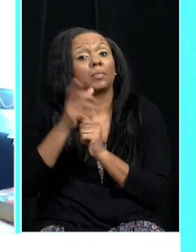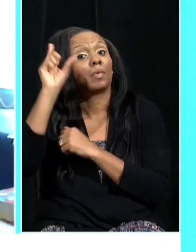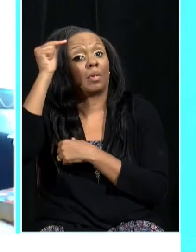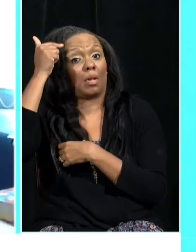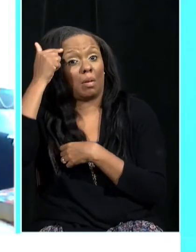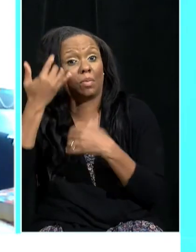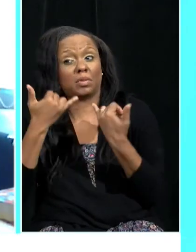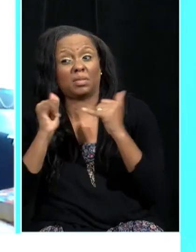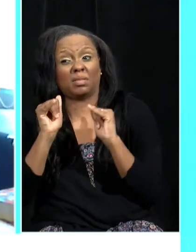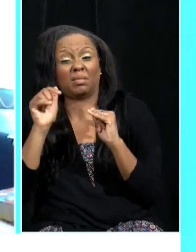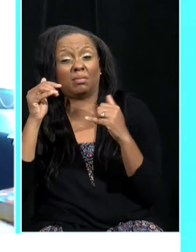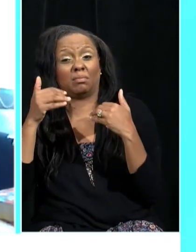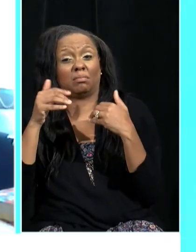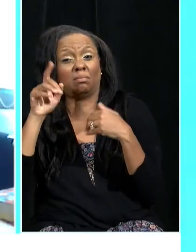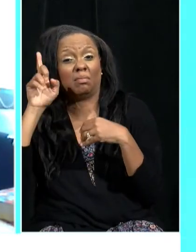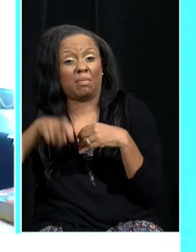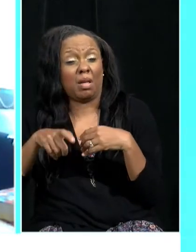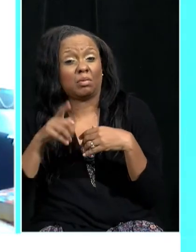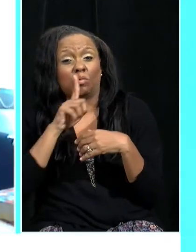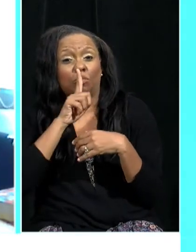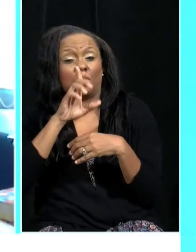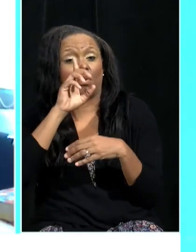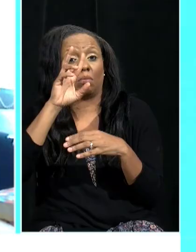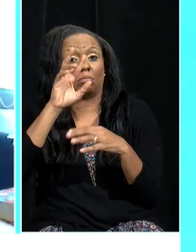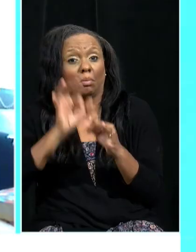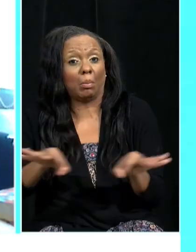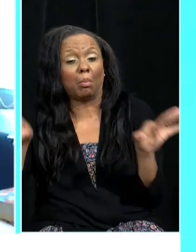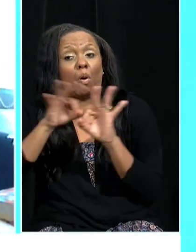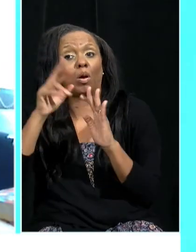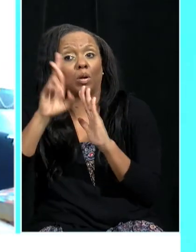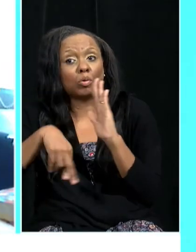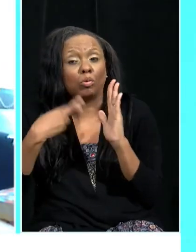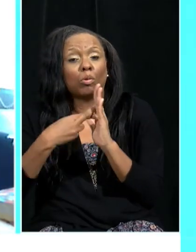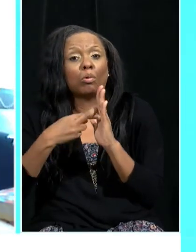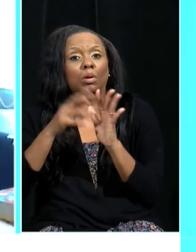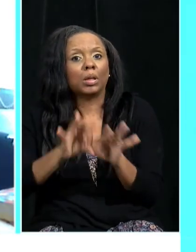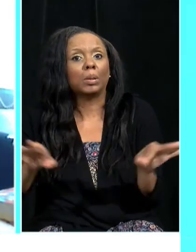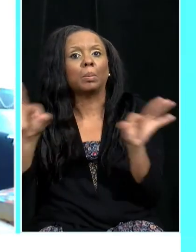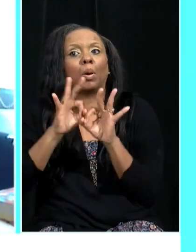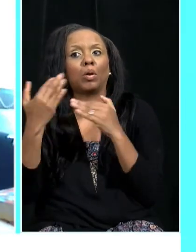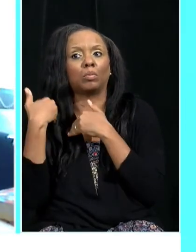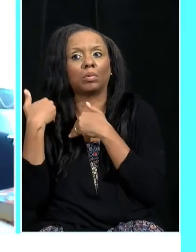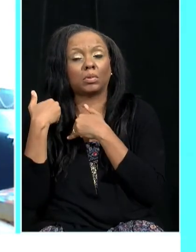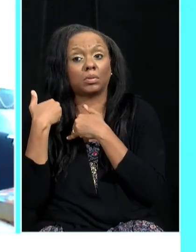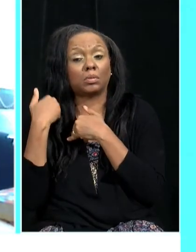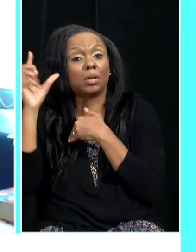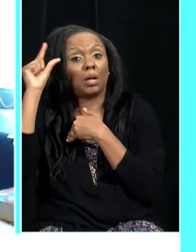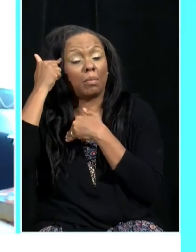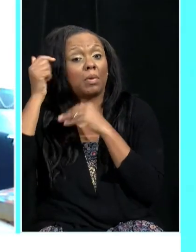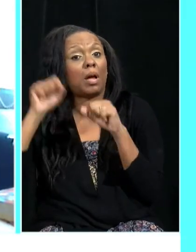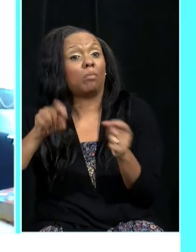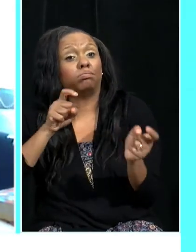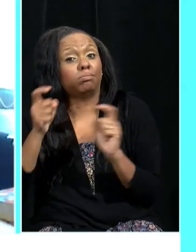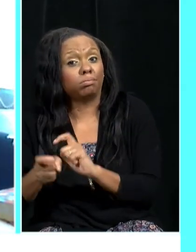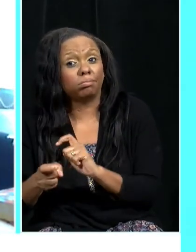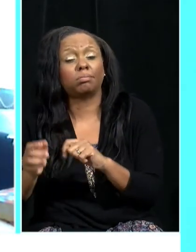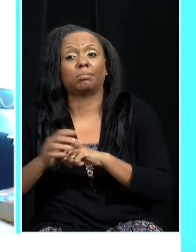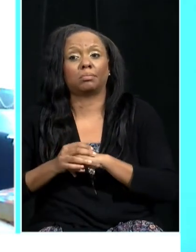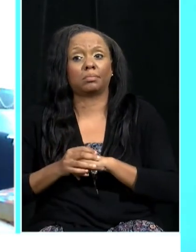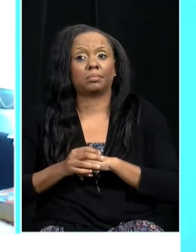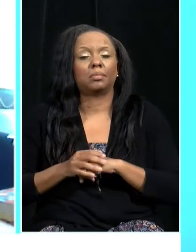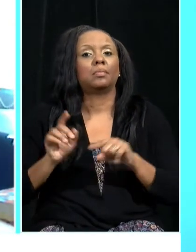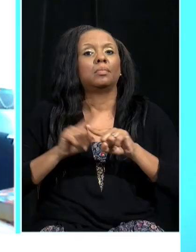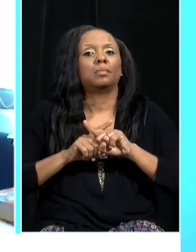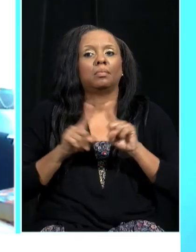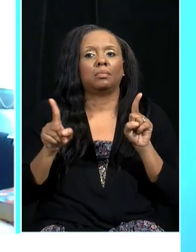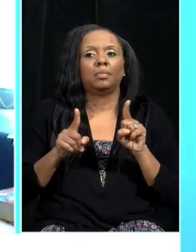is expected to play a regulatory role in bringing about the transformation that's required. It clearly is tension-filled